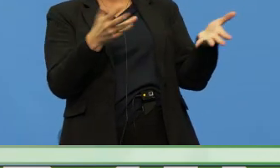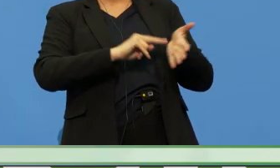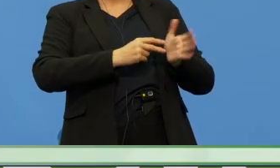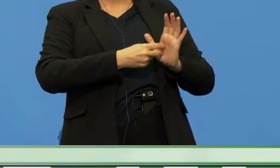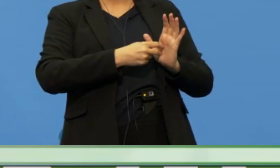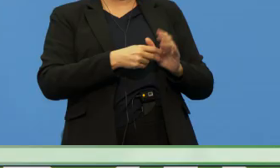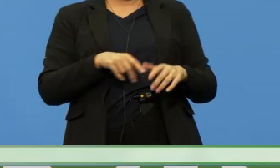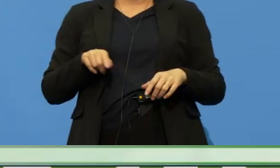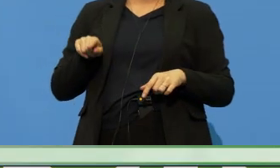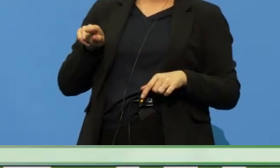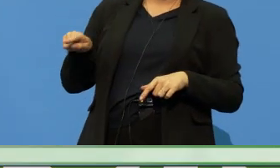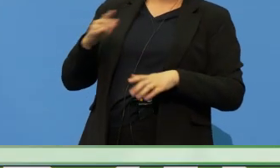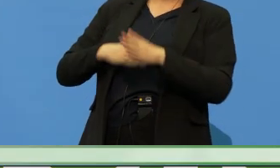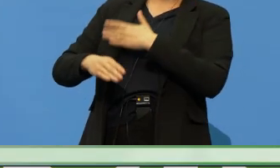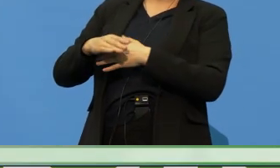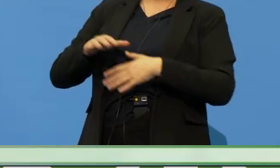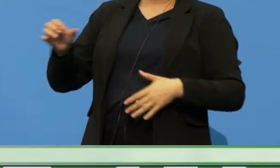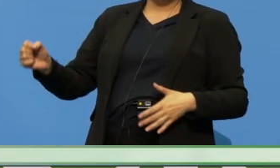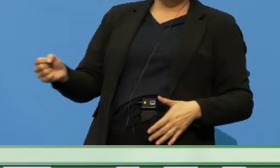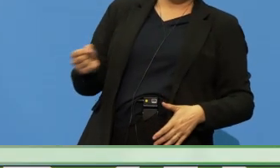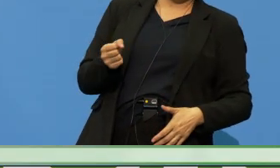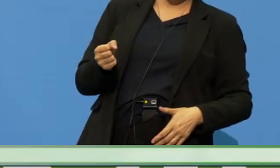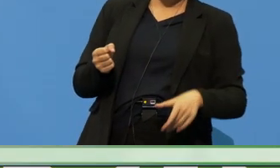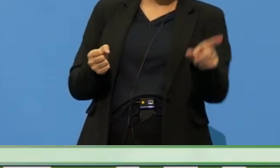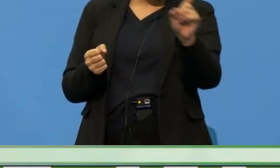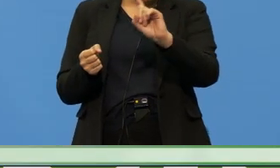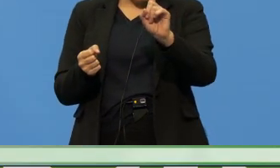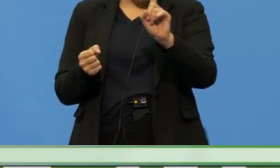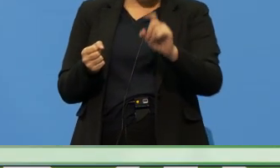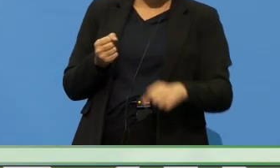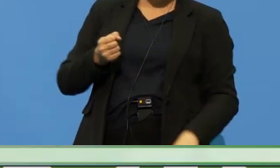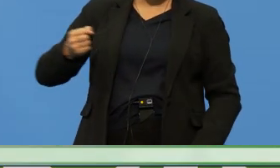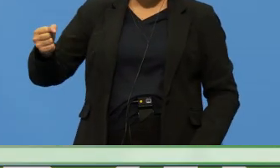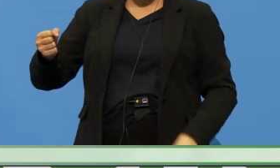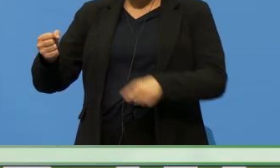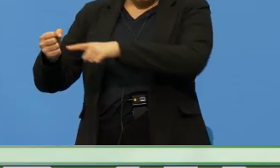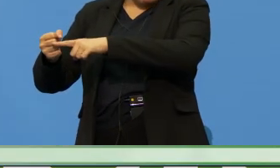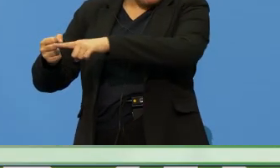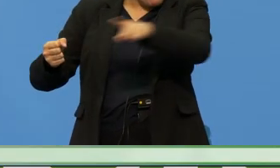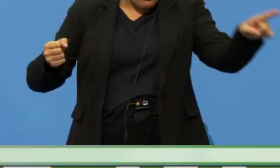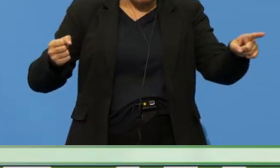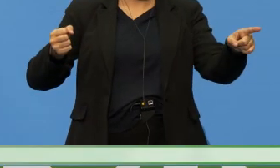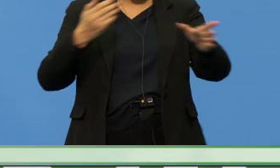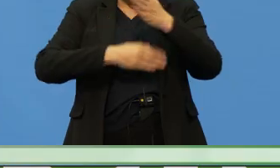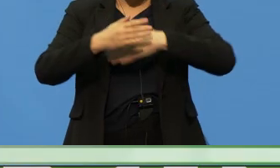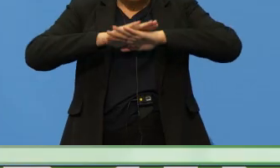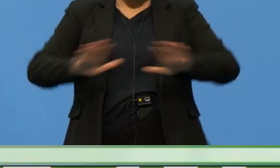all people. It actually assumes the idea that everybody has a disability.